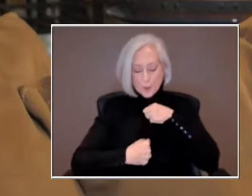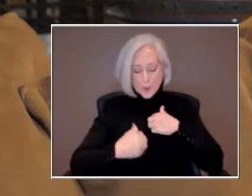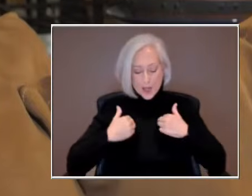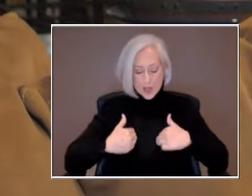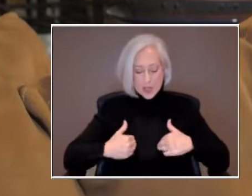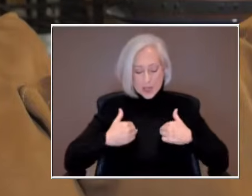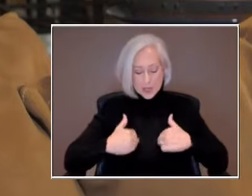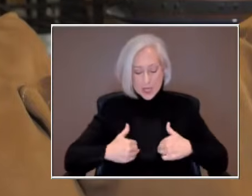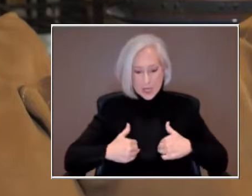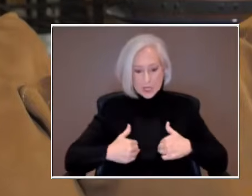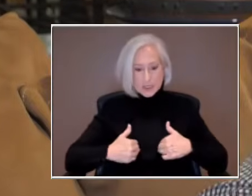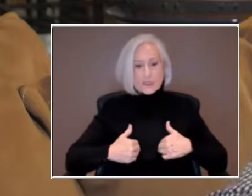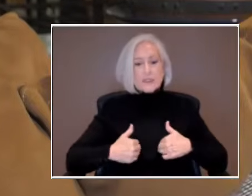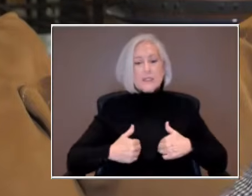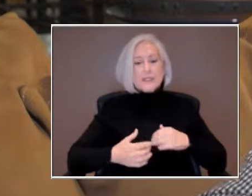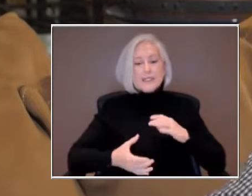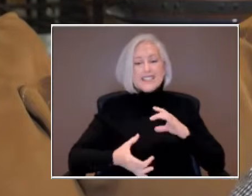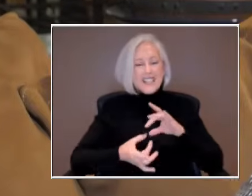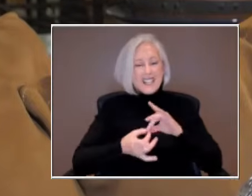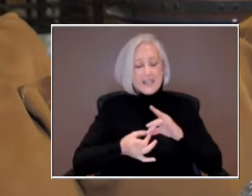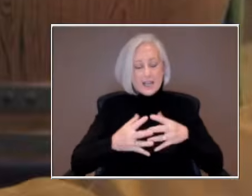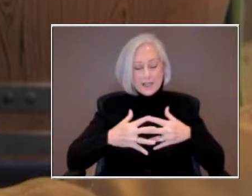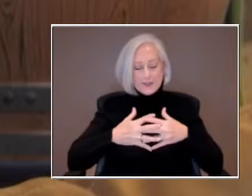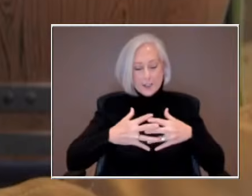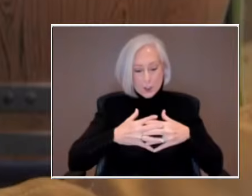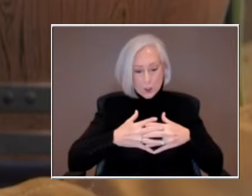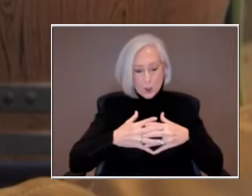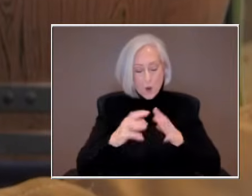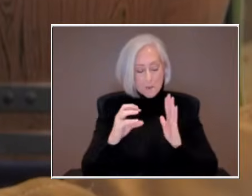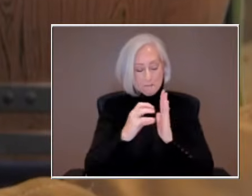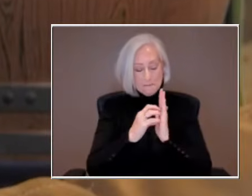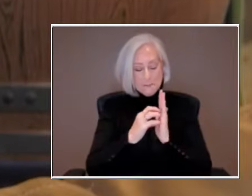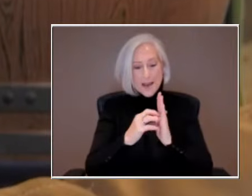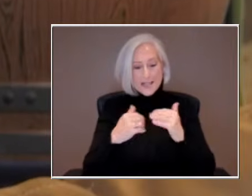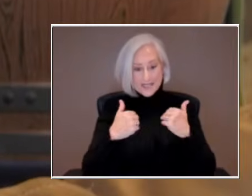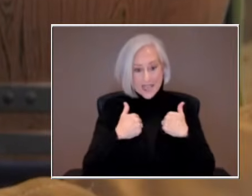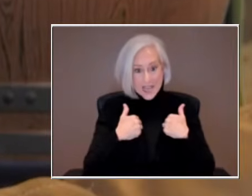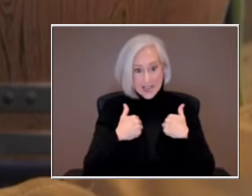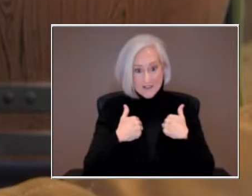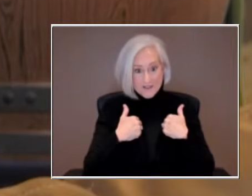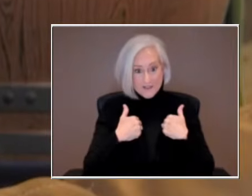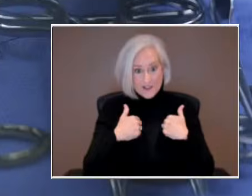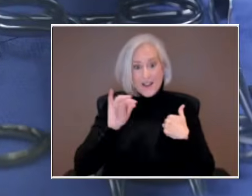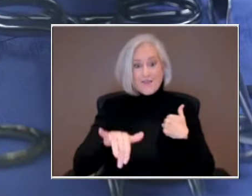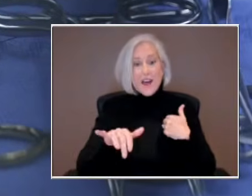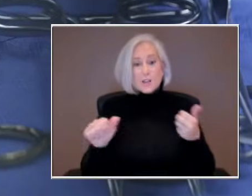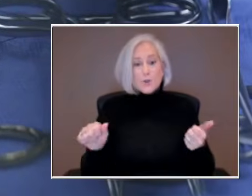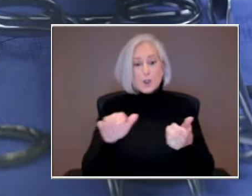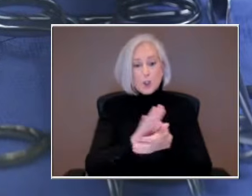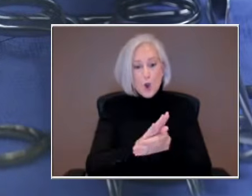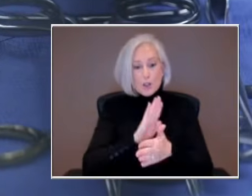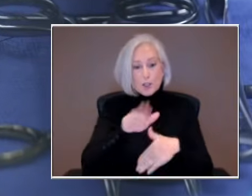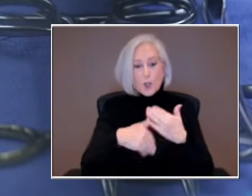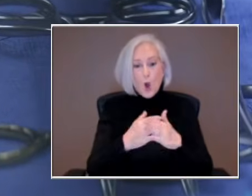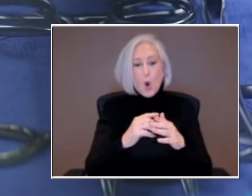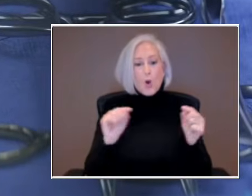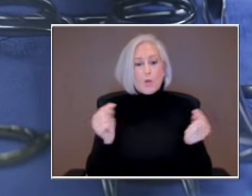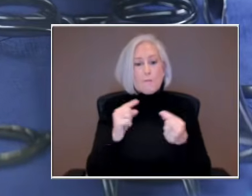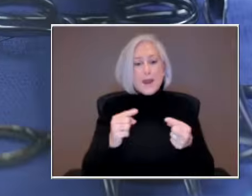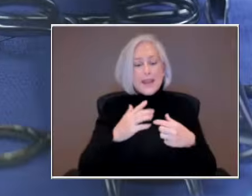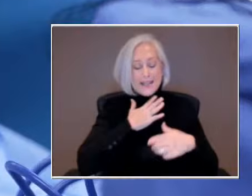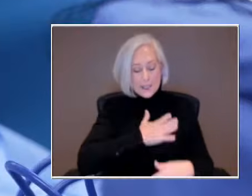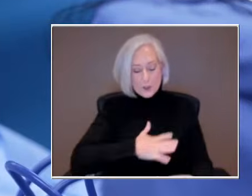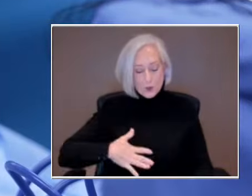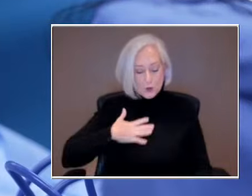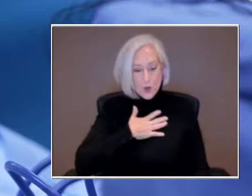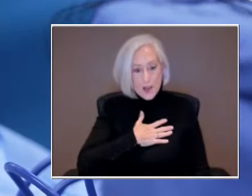all the way through this, and then there was a nodule in the lung. This is what was causing all that pain that I was having in my chest. Doctors surgically removed